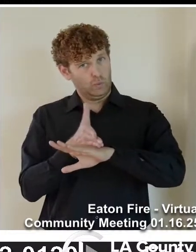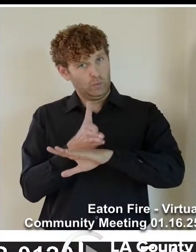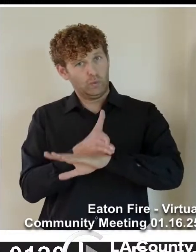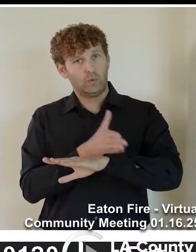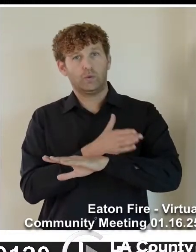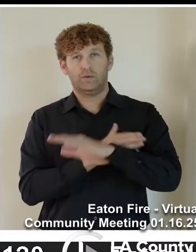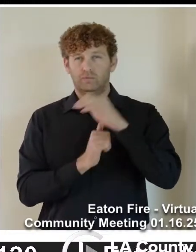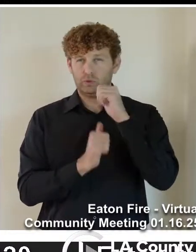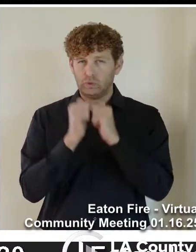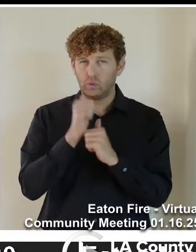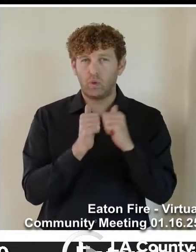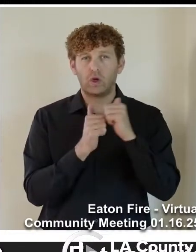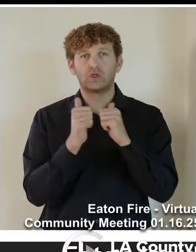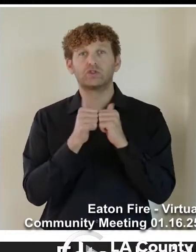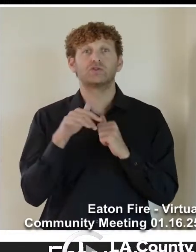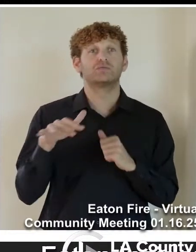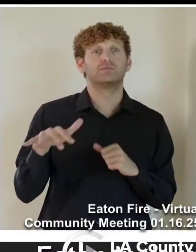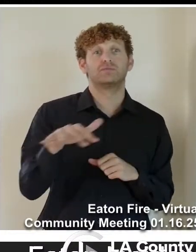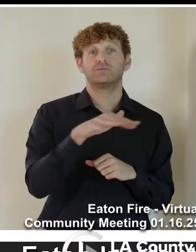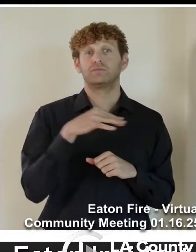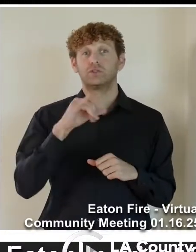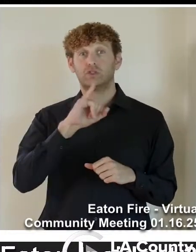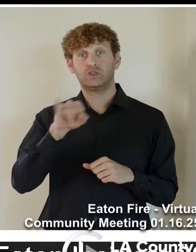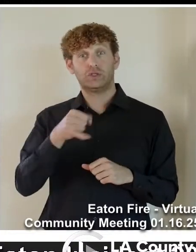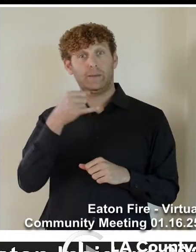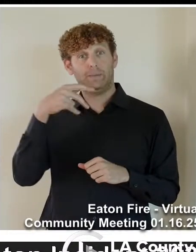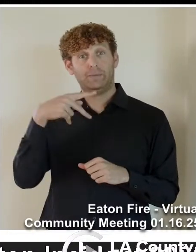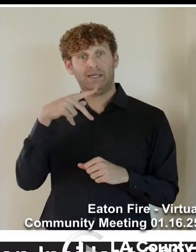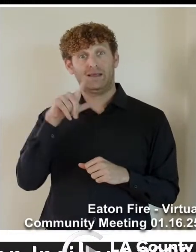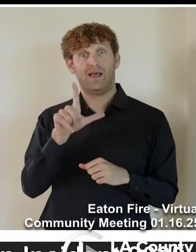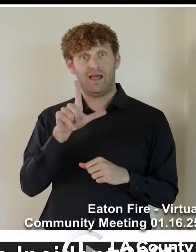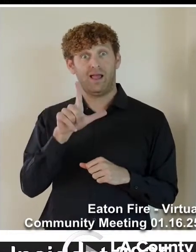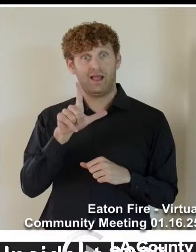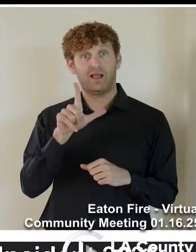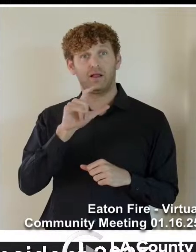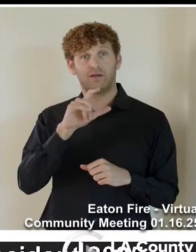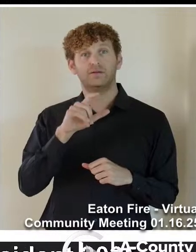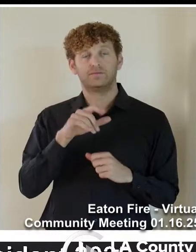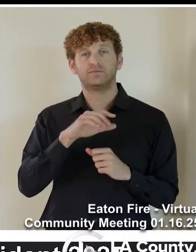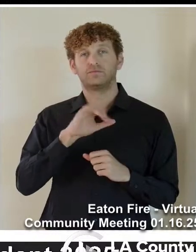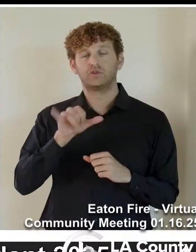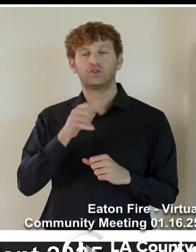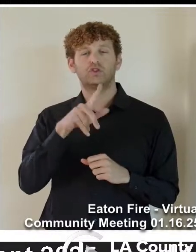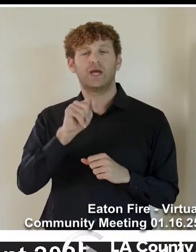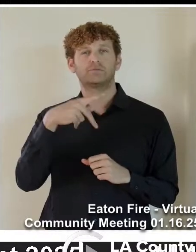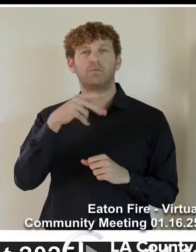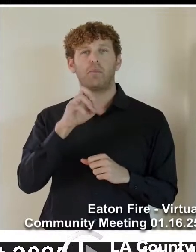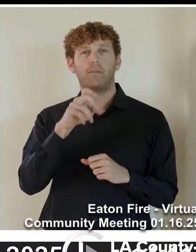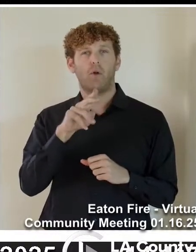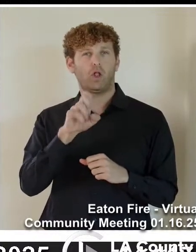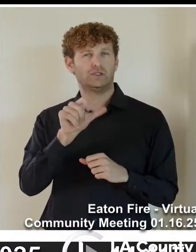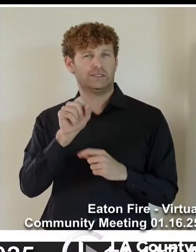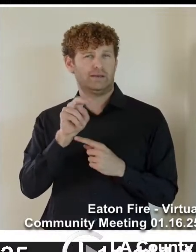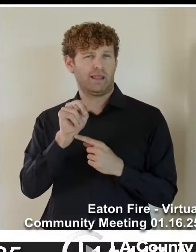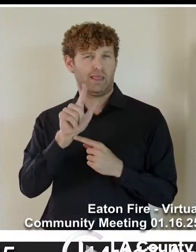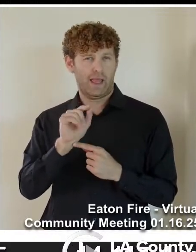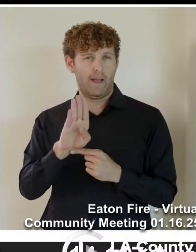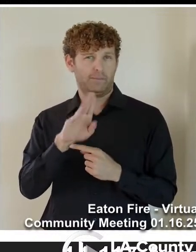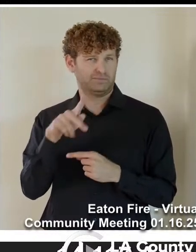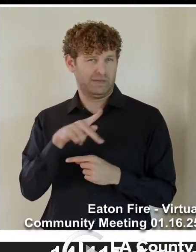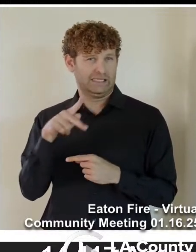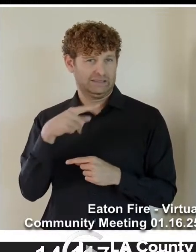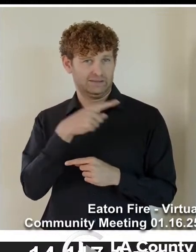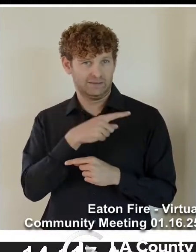around the JPL, the Jet Propulsion Laboratories, and around the communities of La Cañada. We still have crews in and around that area, and